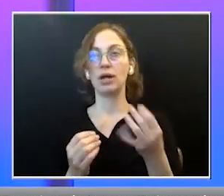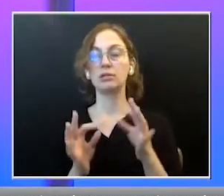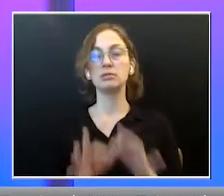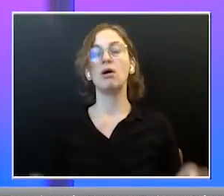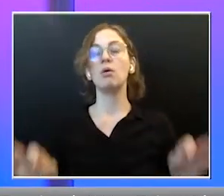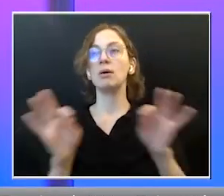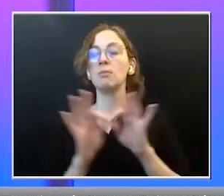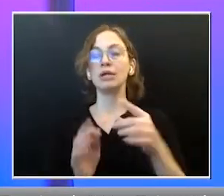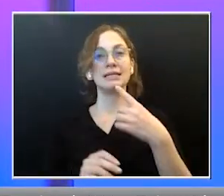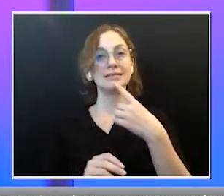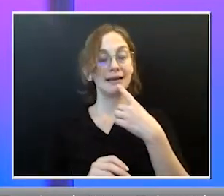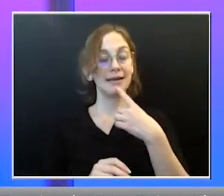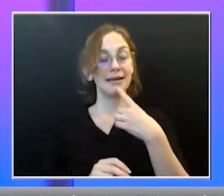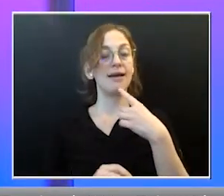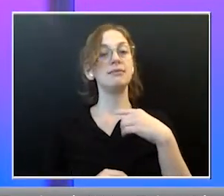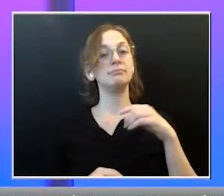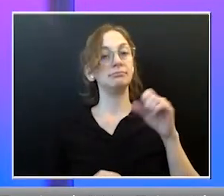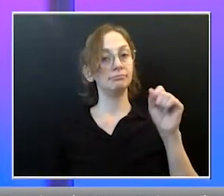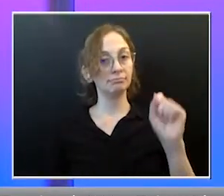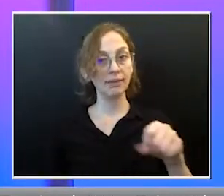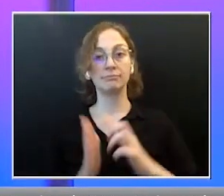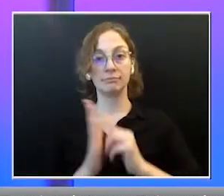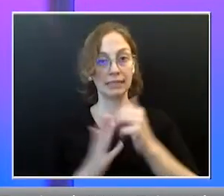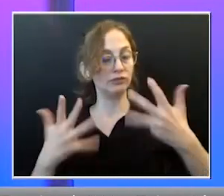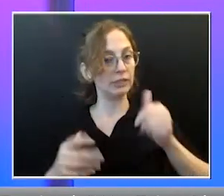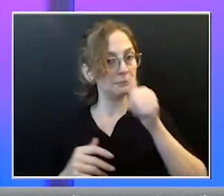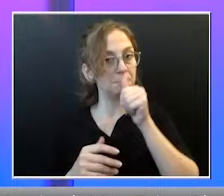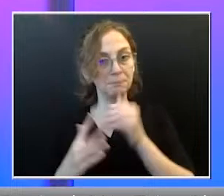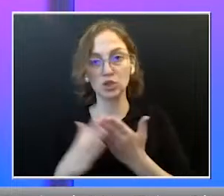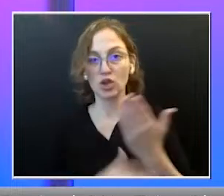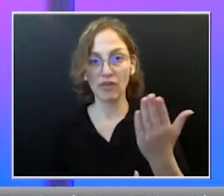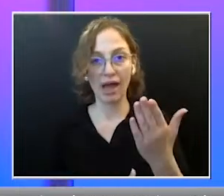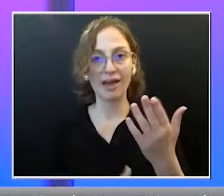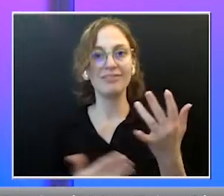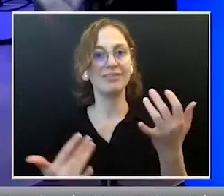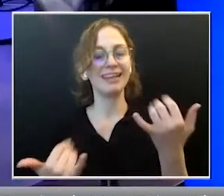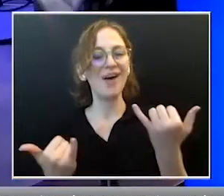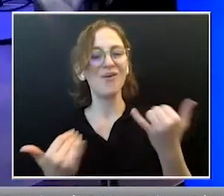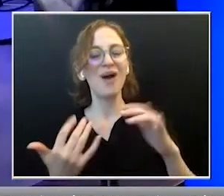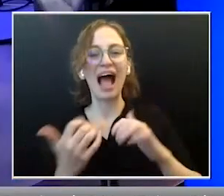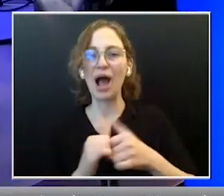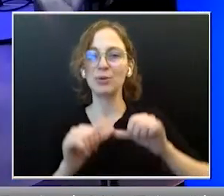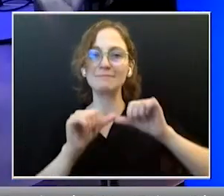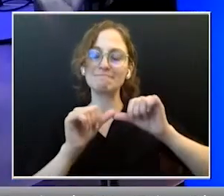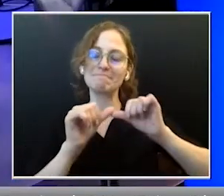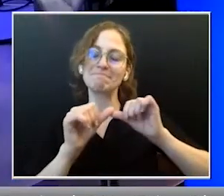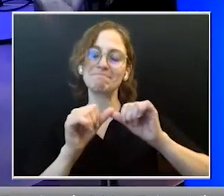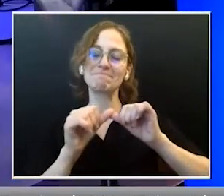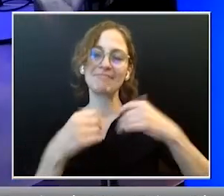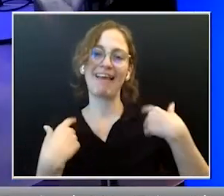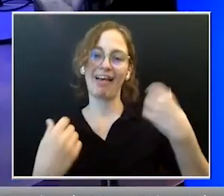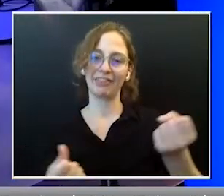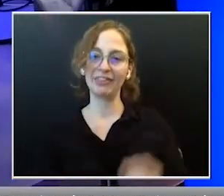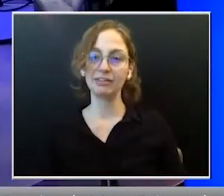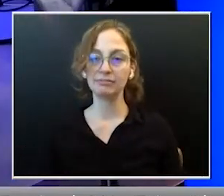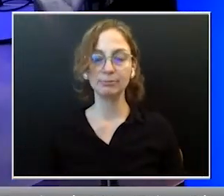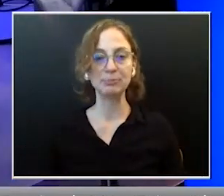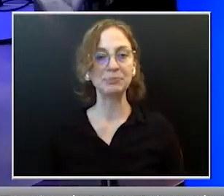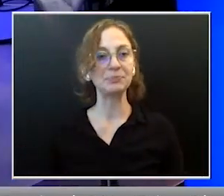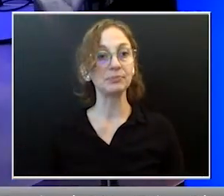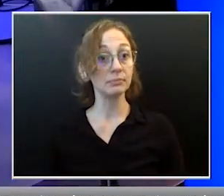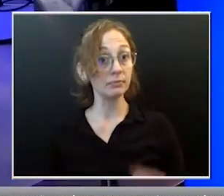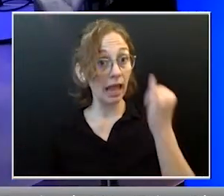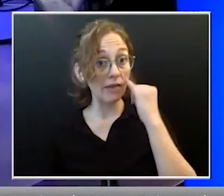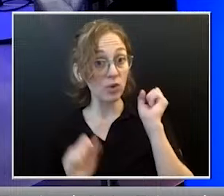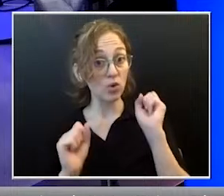do? Let's focus on keeping you around for as long as possible. If you could write it as a prescription and insurance companies would cover